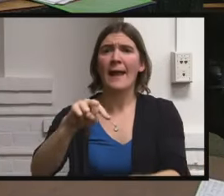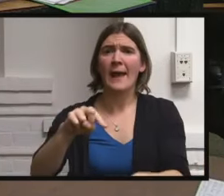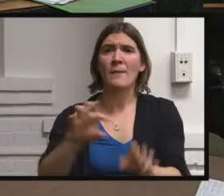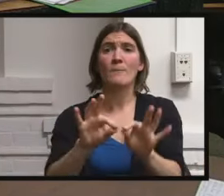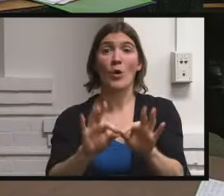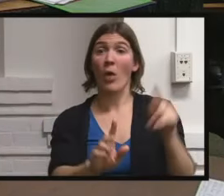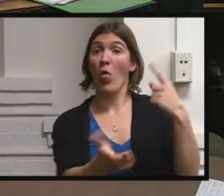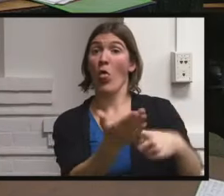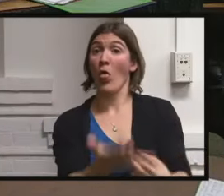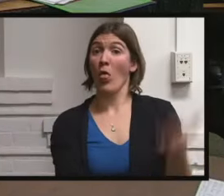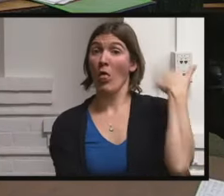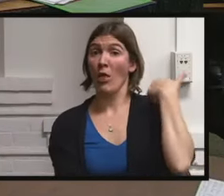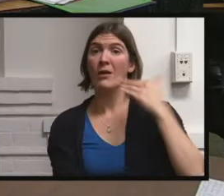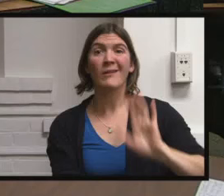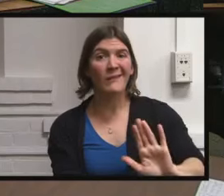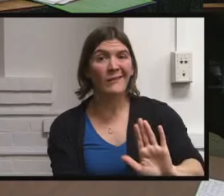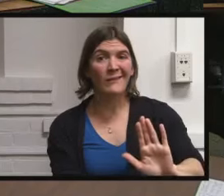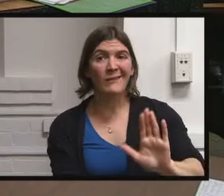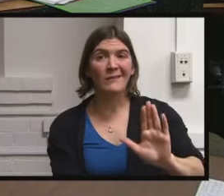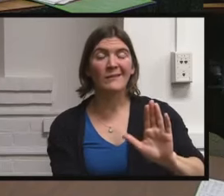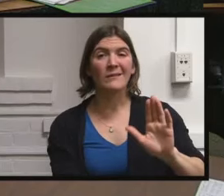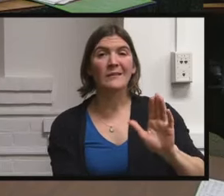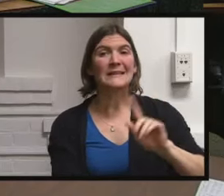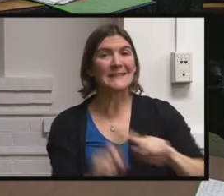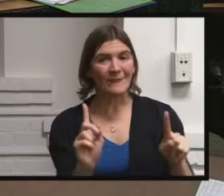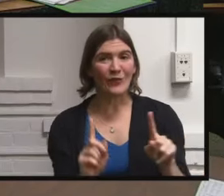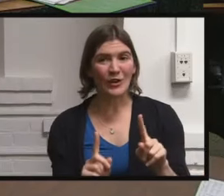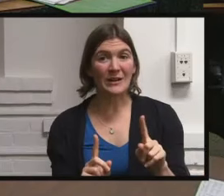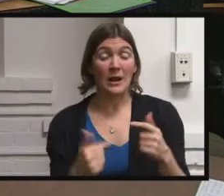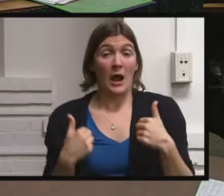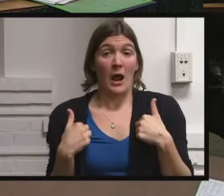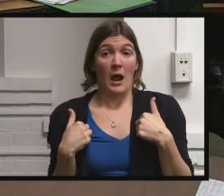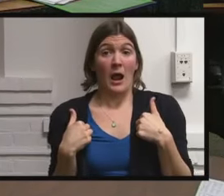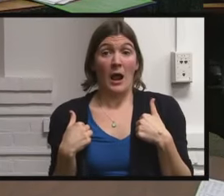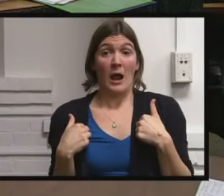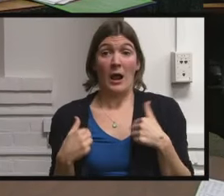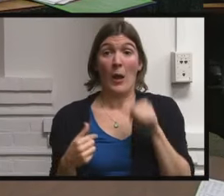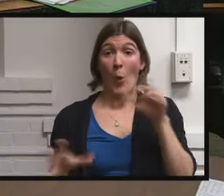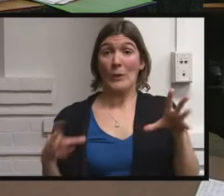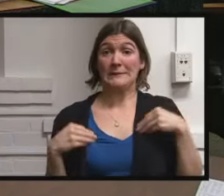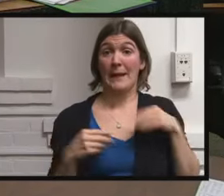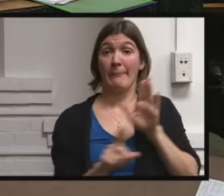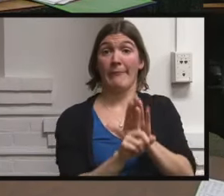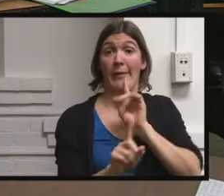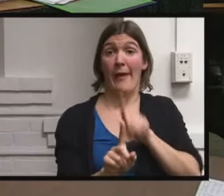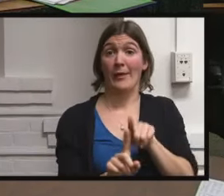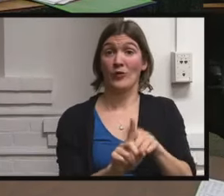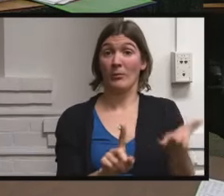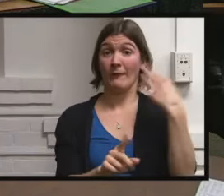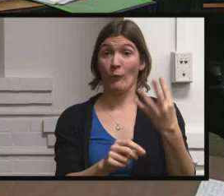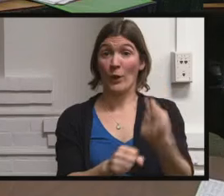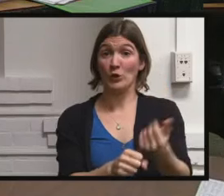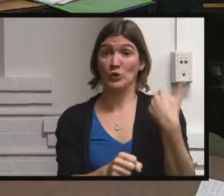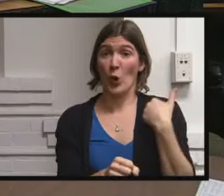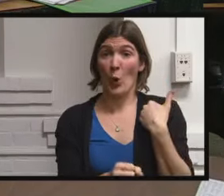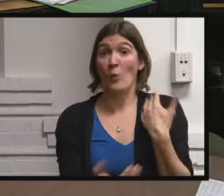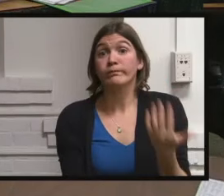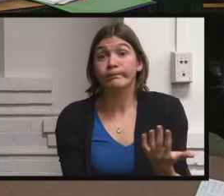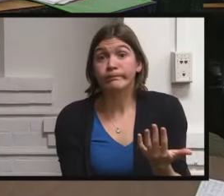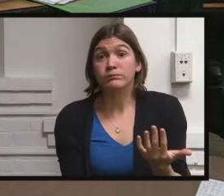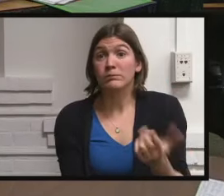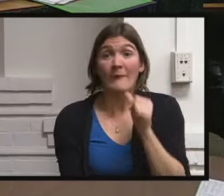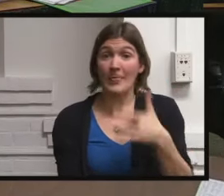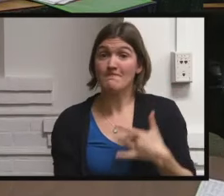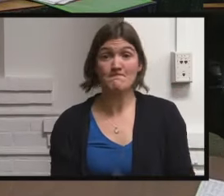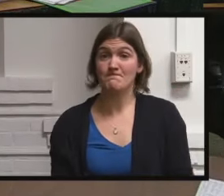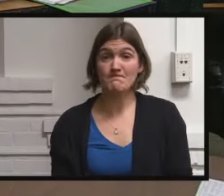about that, that's not the answer. At least that's not going to be an acceptable answer to me. It might be the answer, but it's not